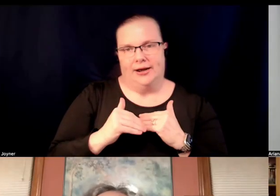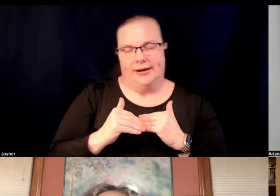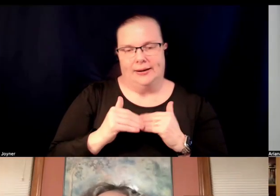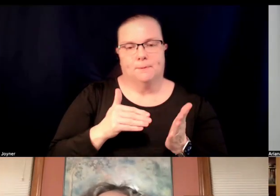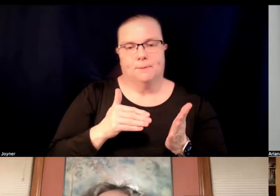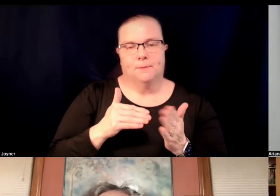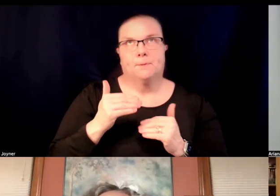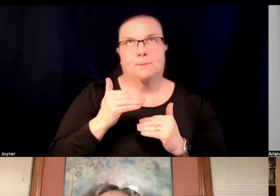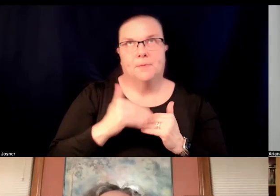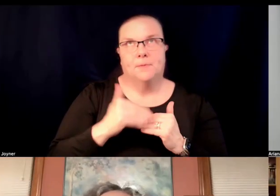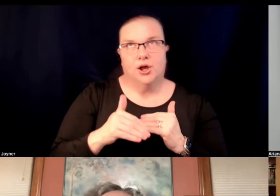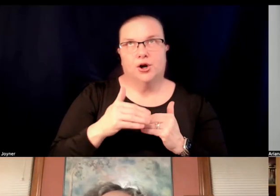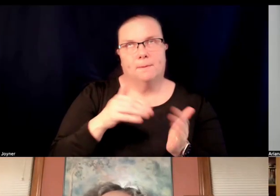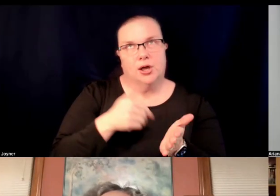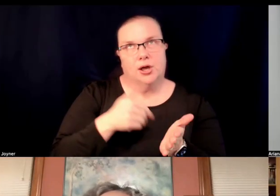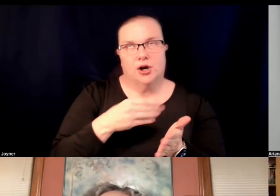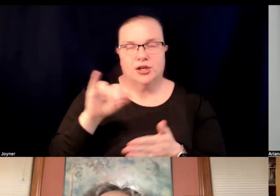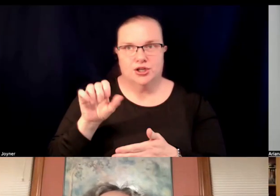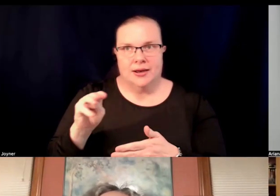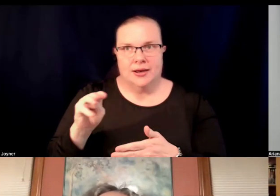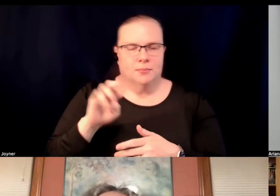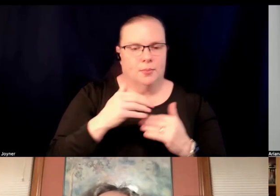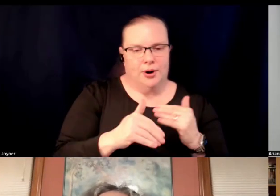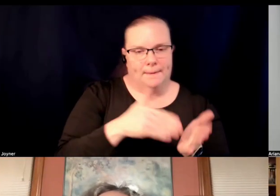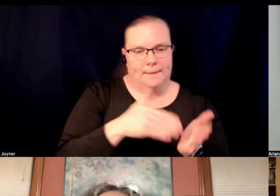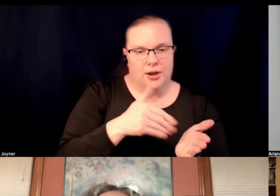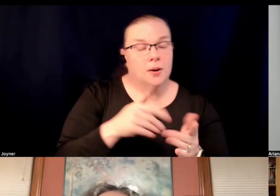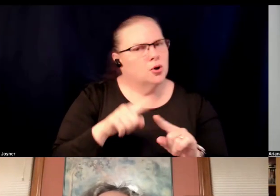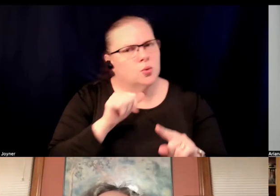is. You aren't fast enough. You mean because